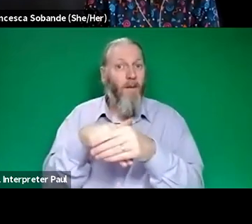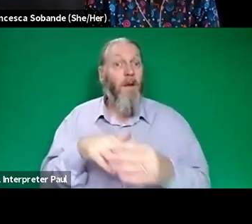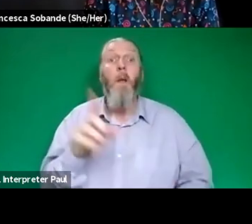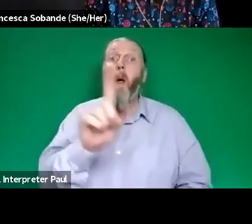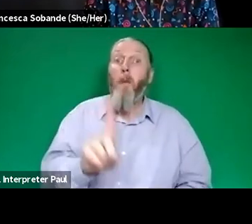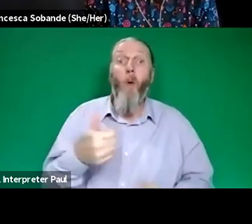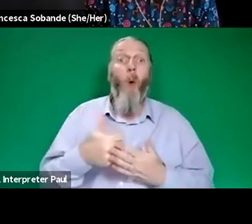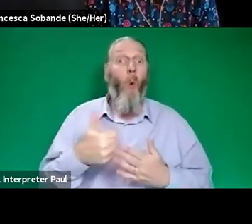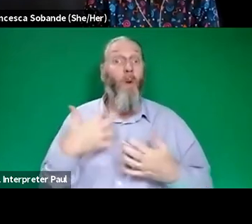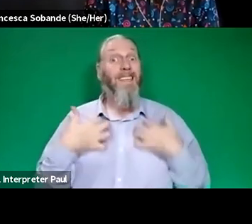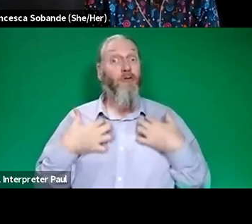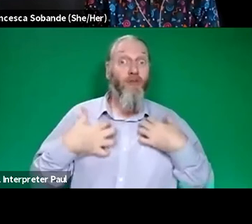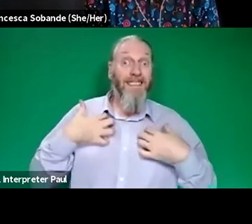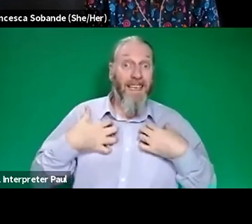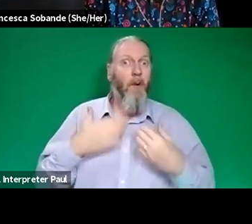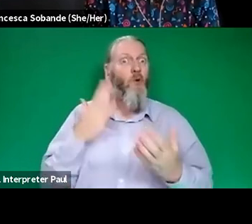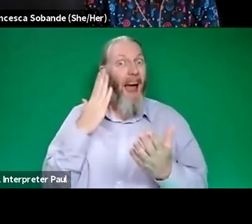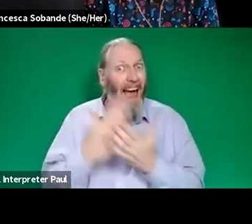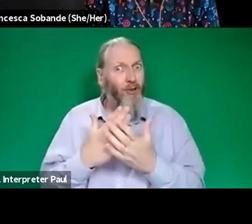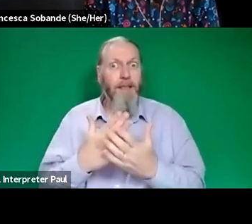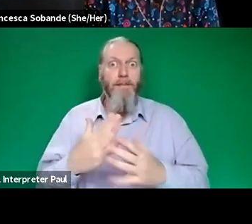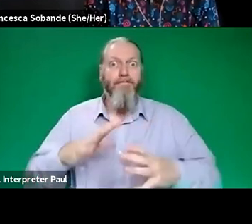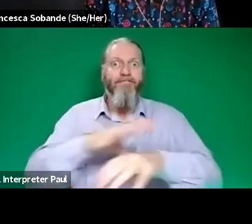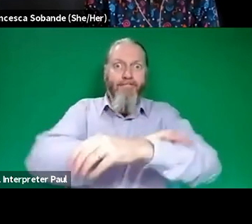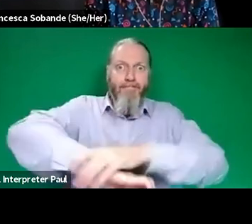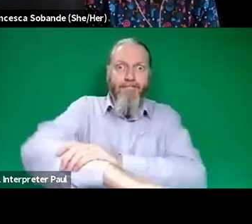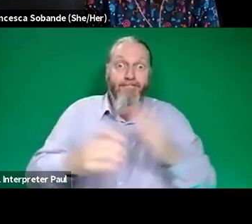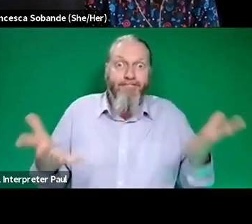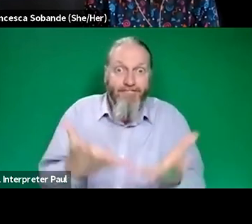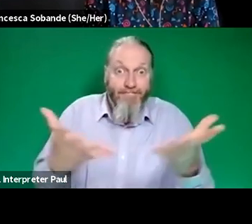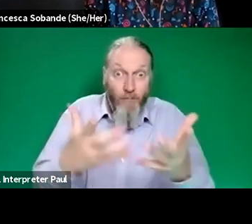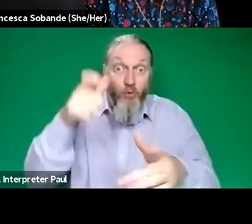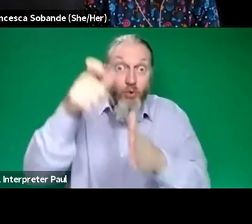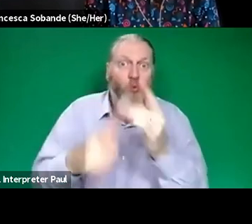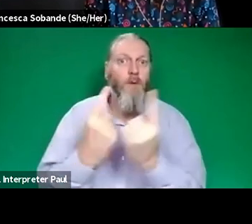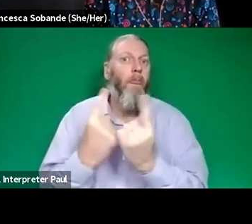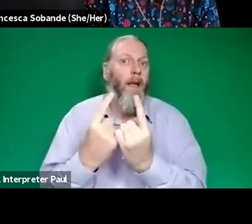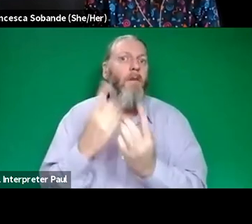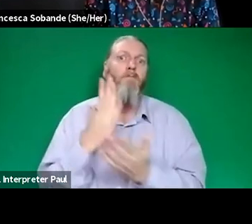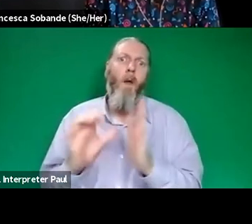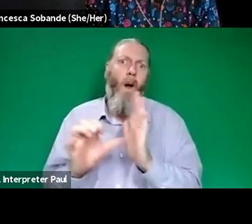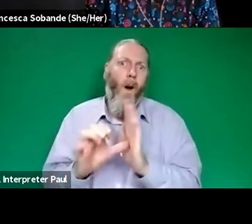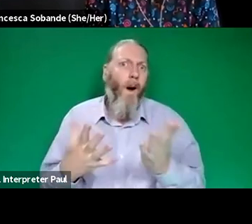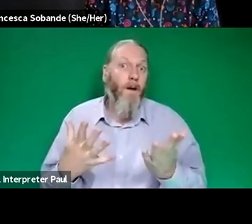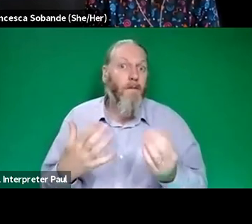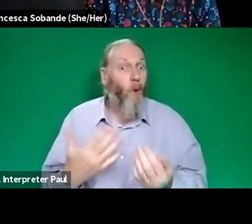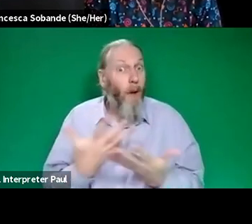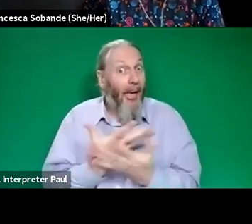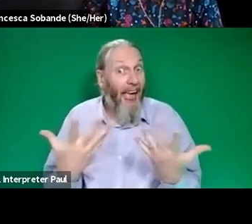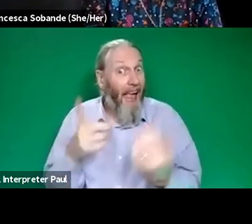the opportunities is a constant battle. So does anyone have any thoughts on that?